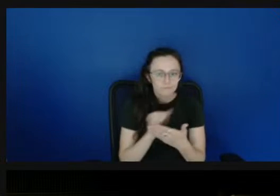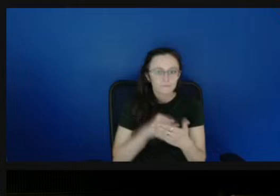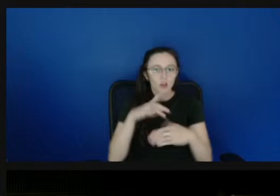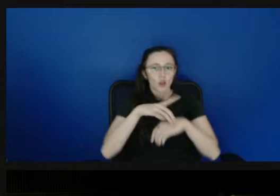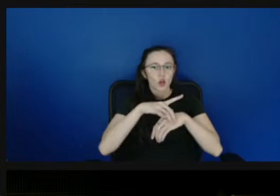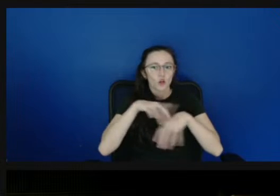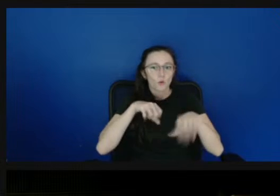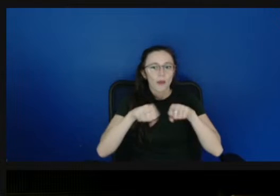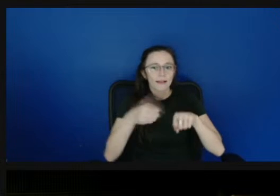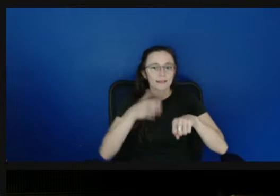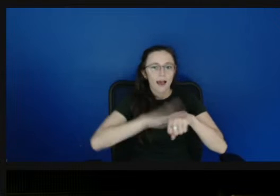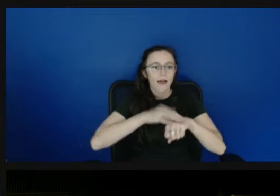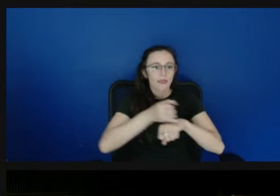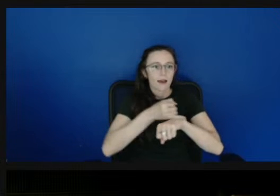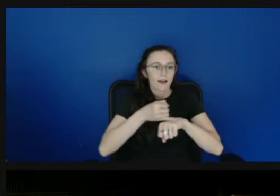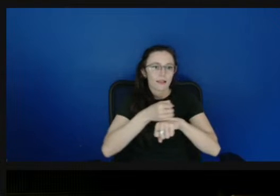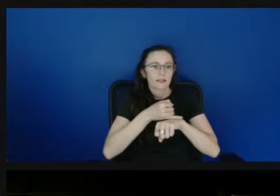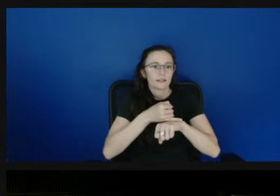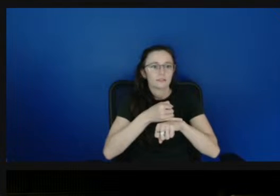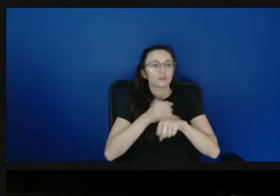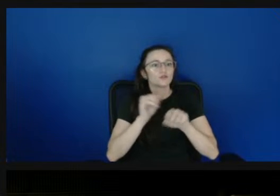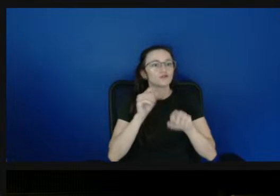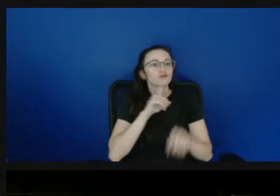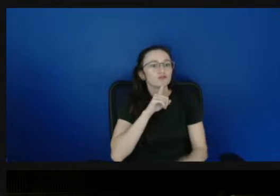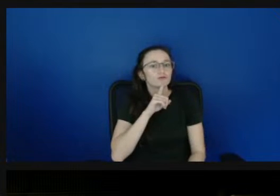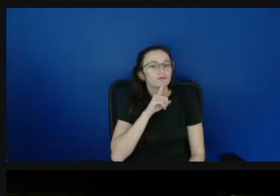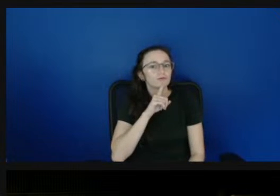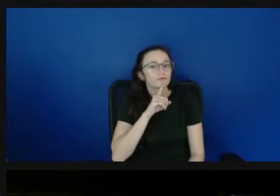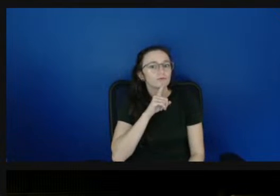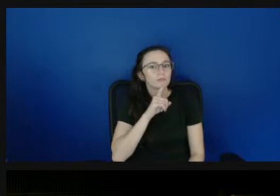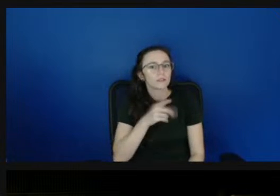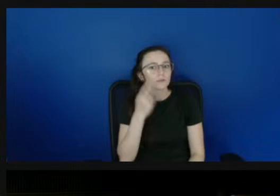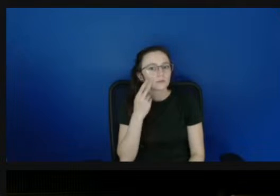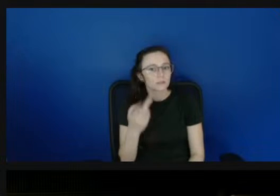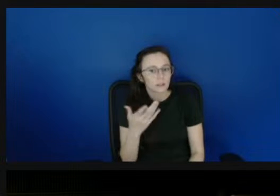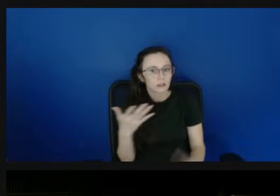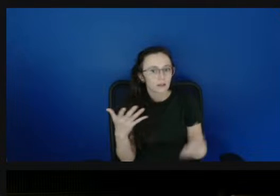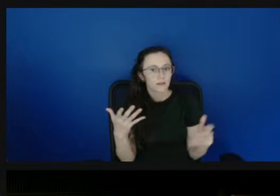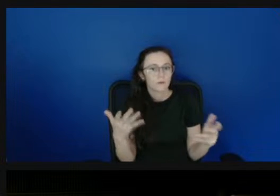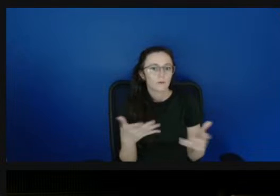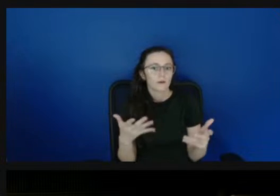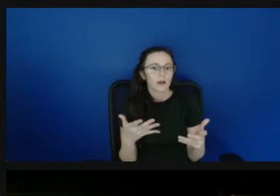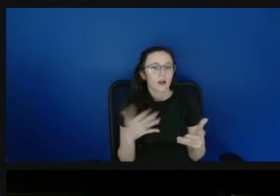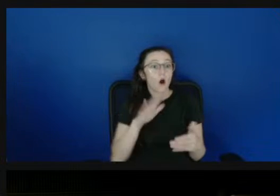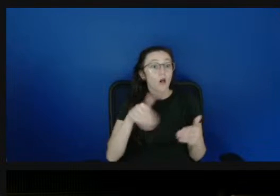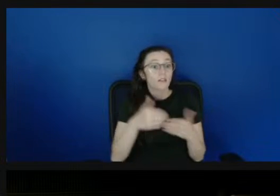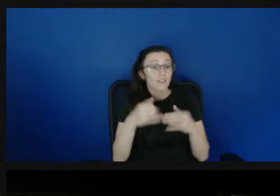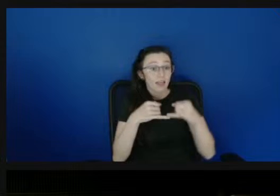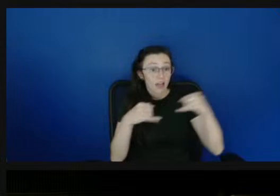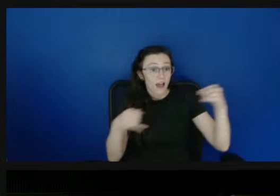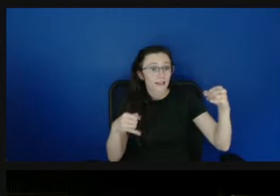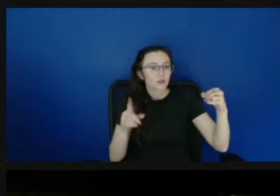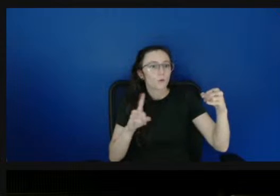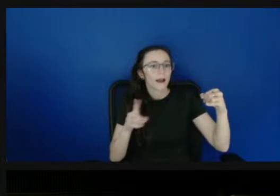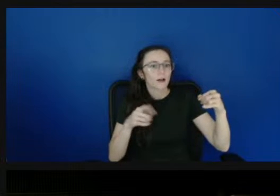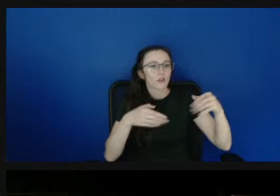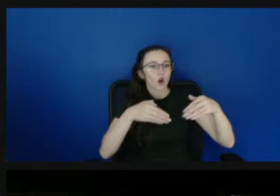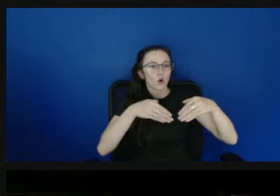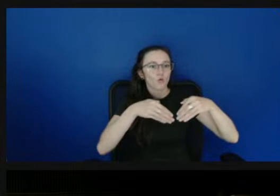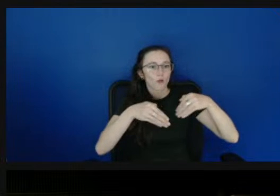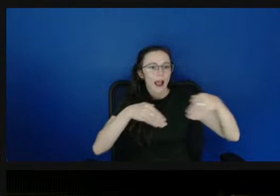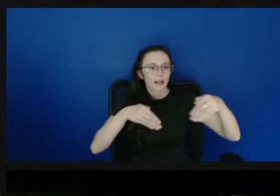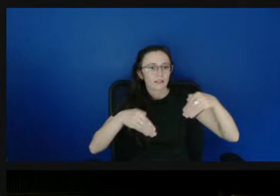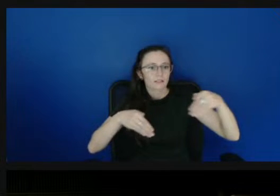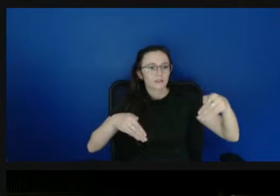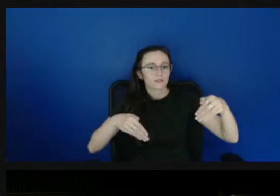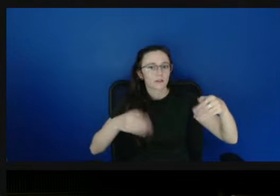island. And what you should see here is these series of all these little lines where the cracks occurred. And there's one line of cracks on the north side